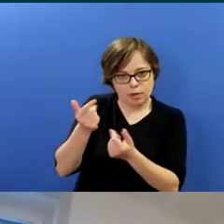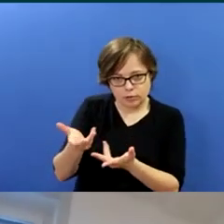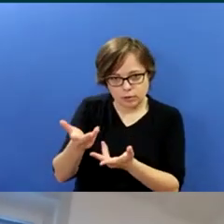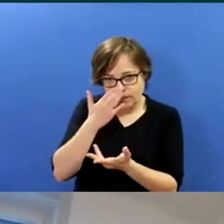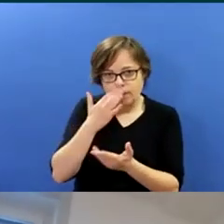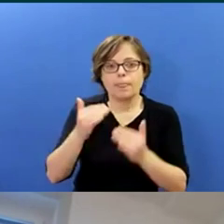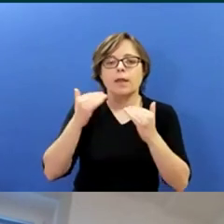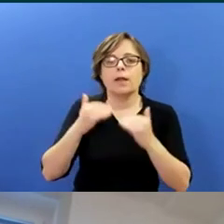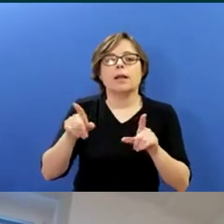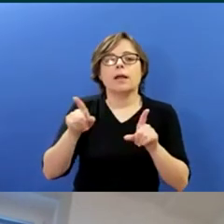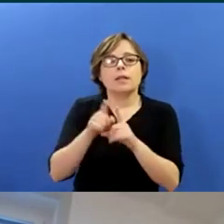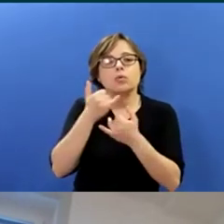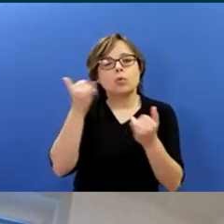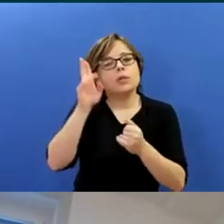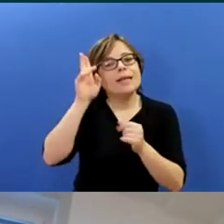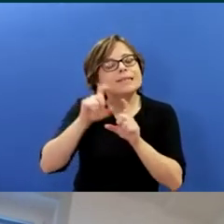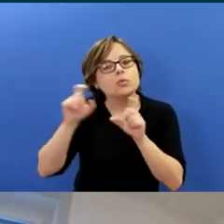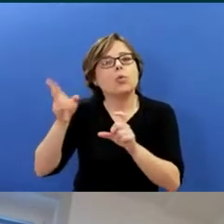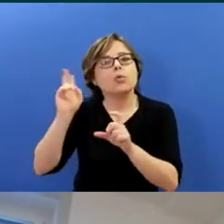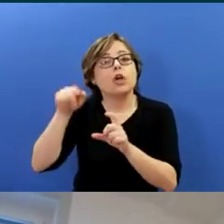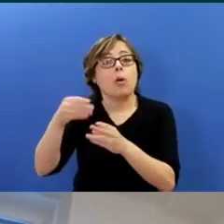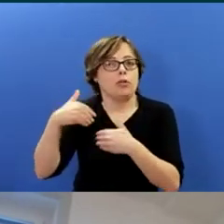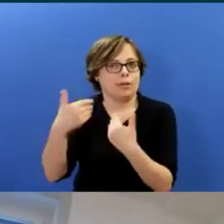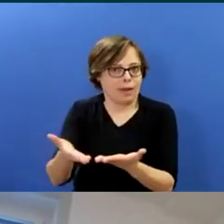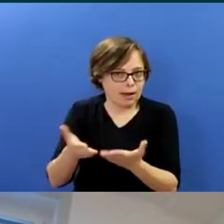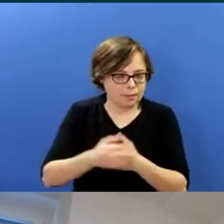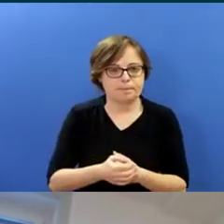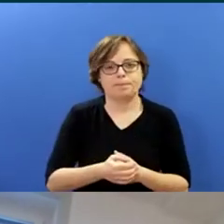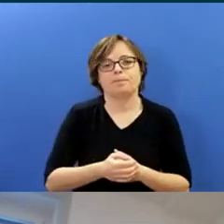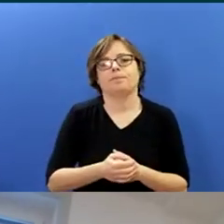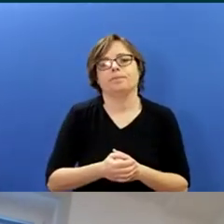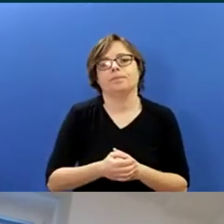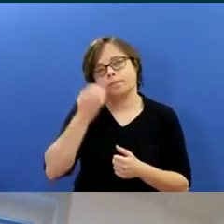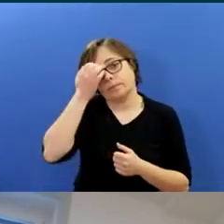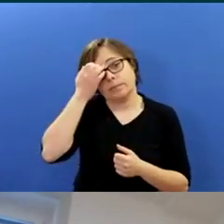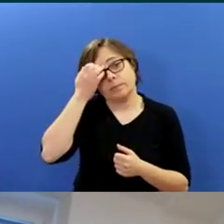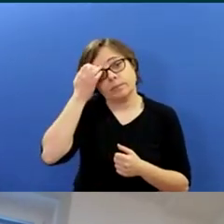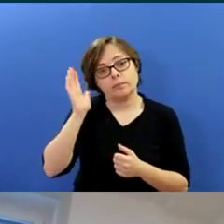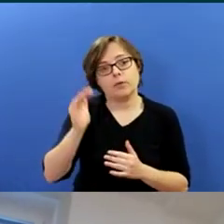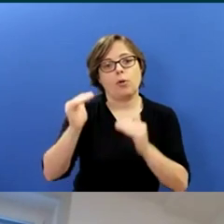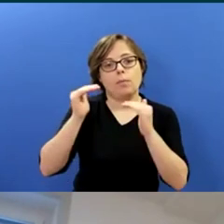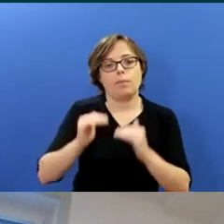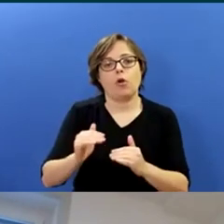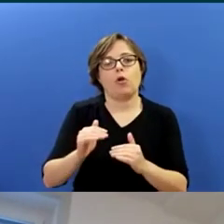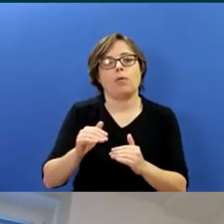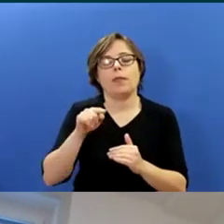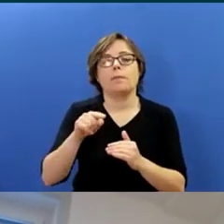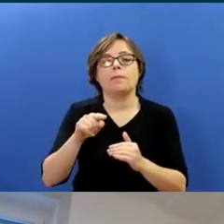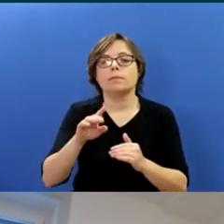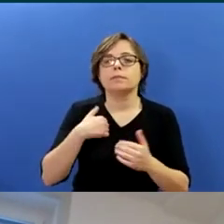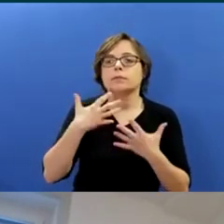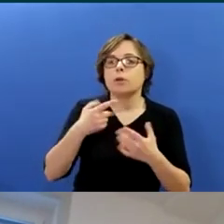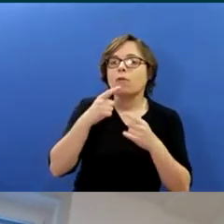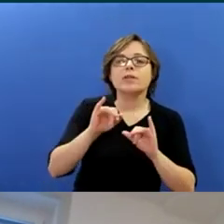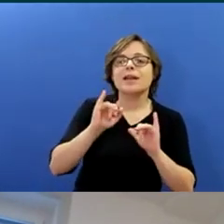money available for us. Then secondly, I want to say something about the approach of participation that we used.